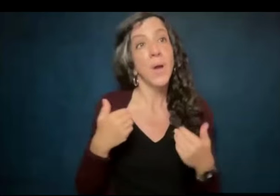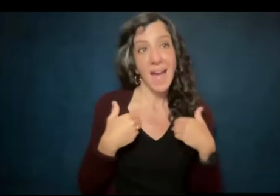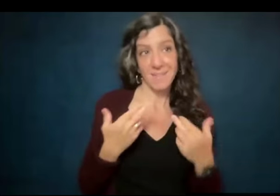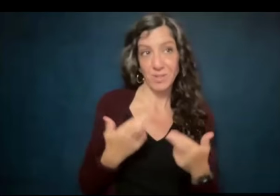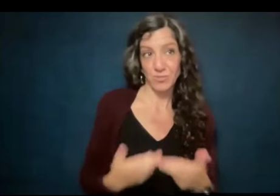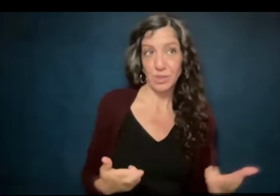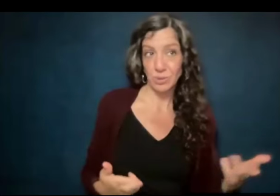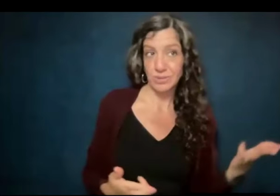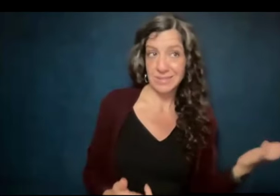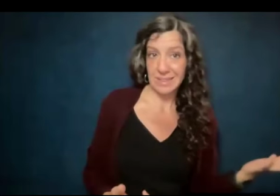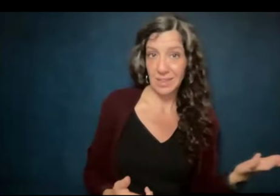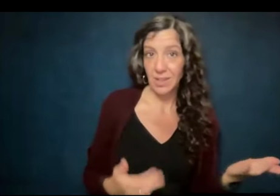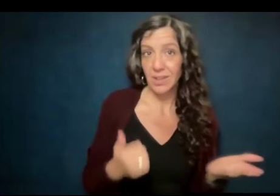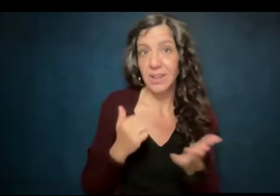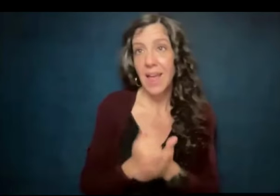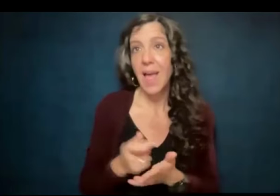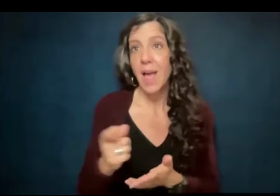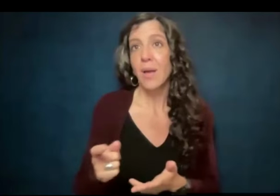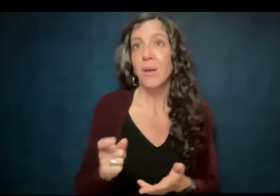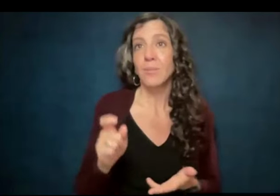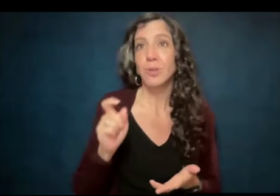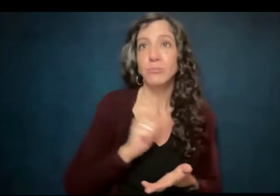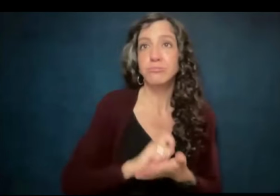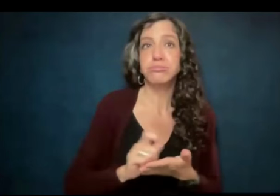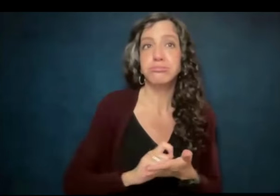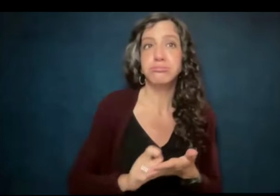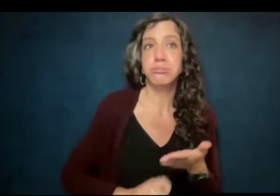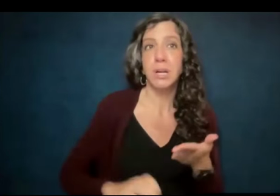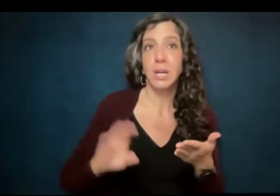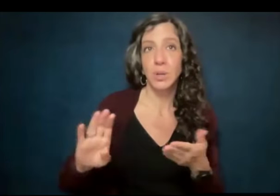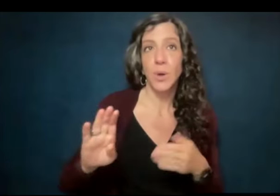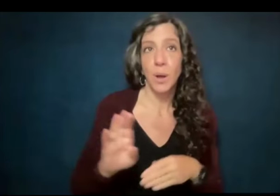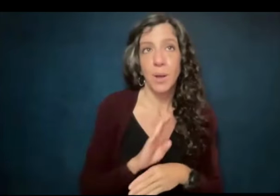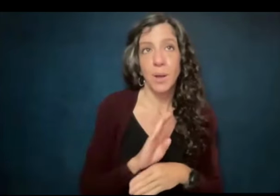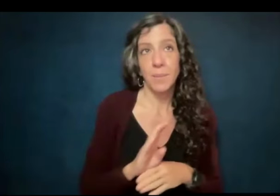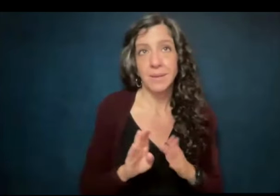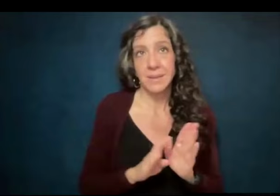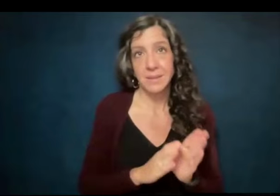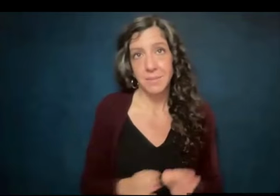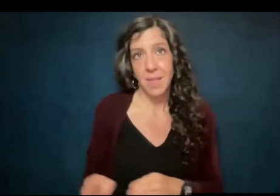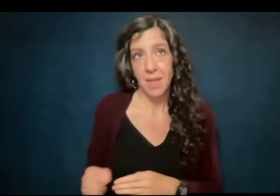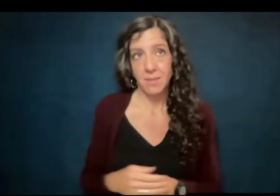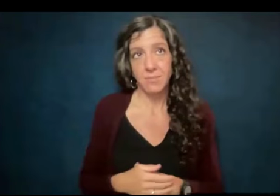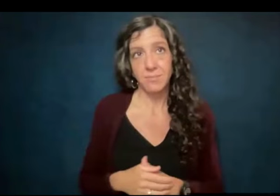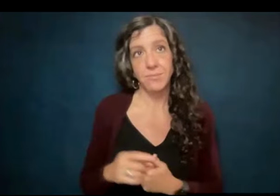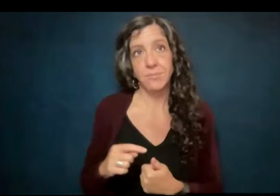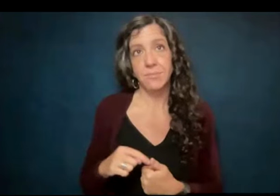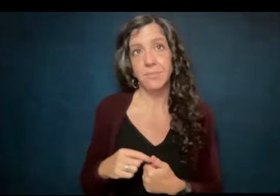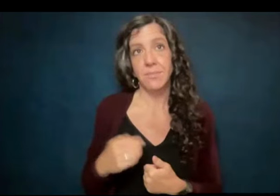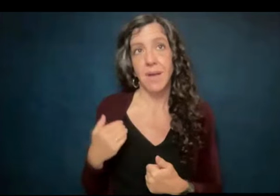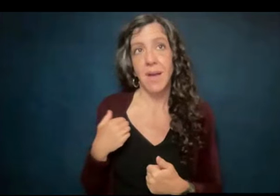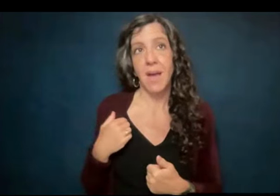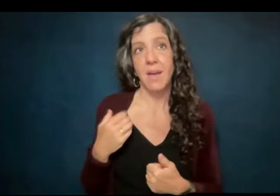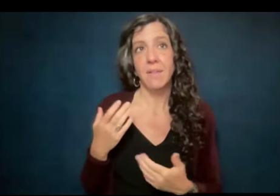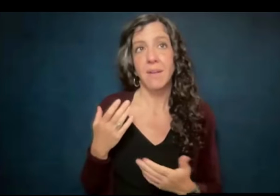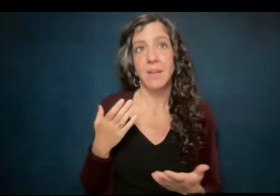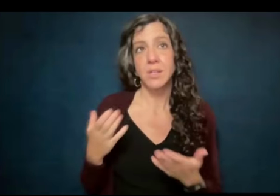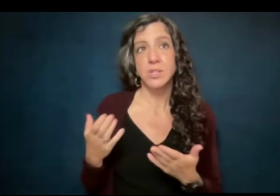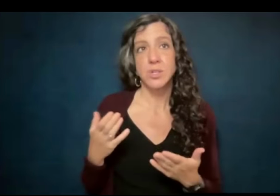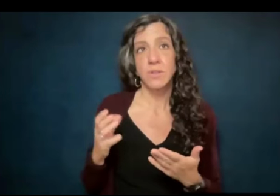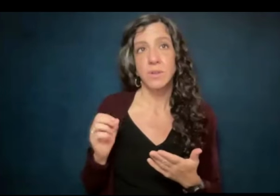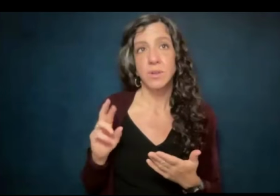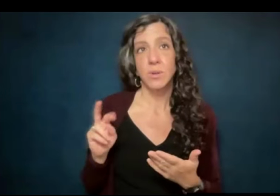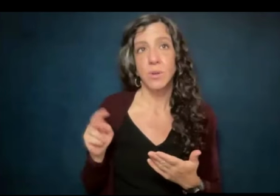resources for you to help you with developing a business plan. First, there's a Service Corps of Retired Executives,